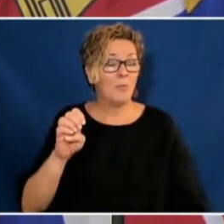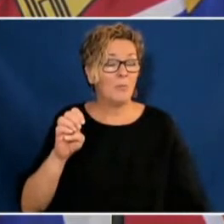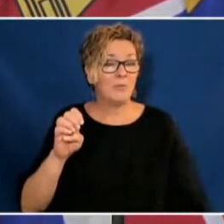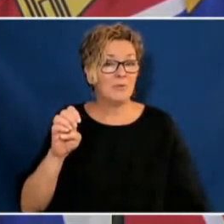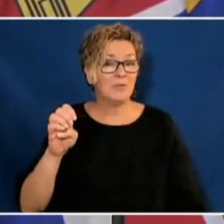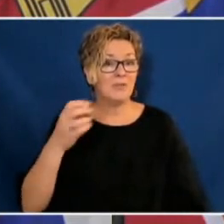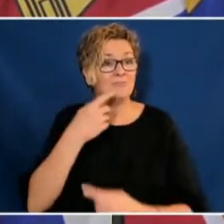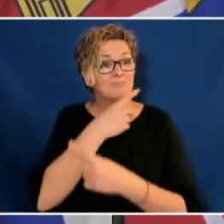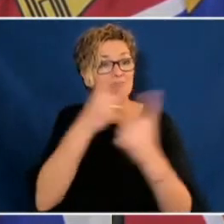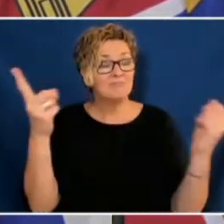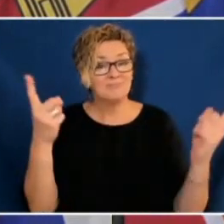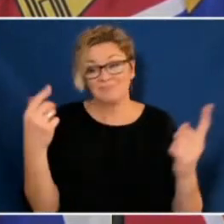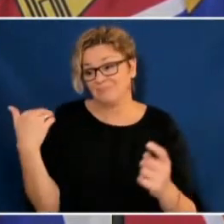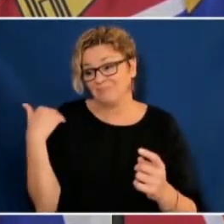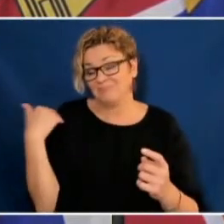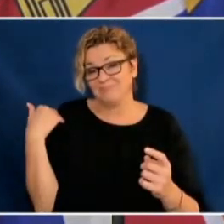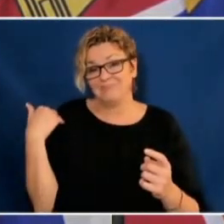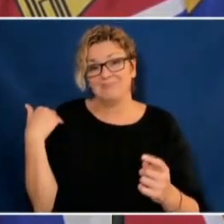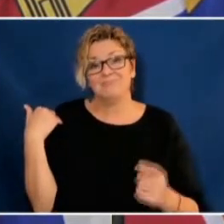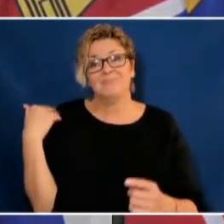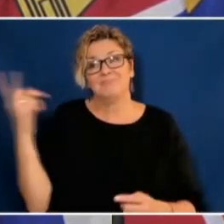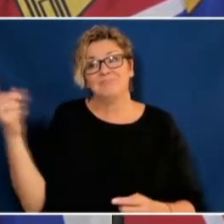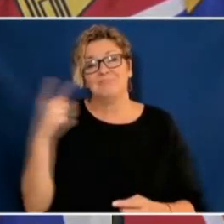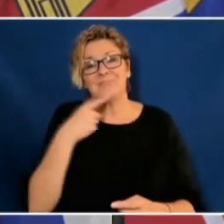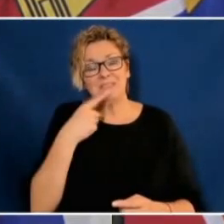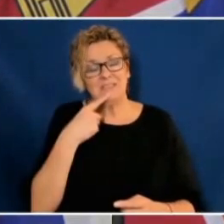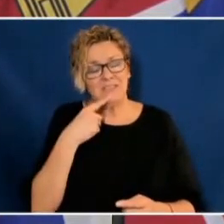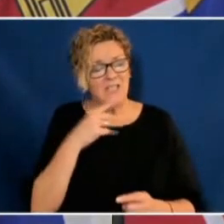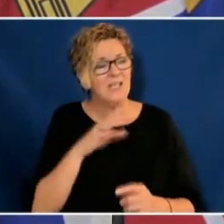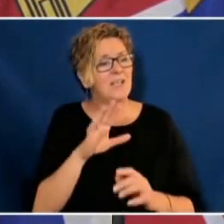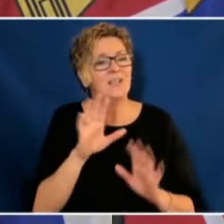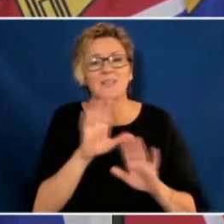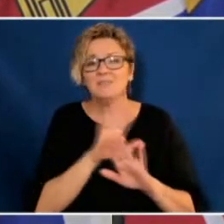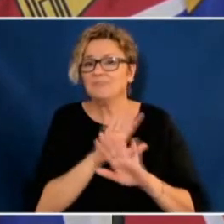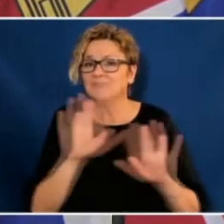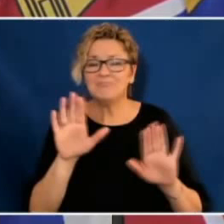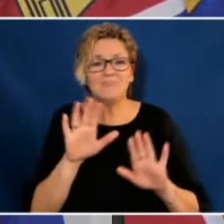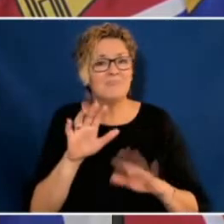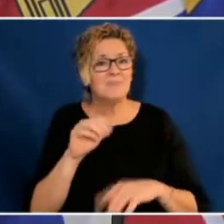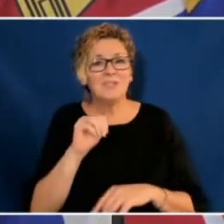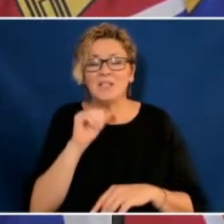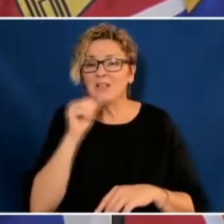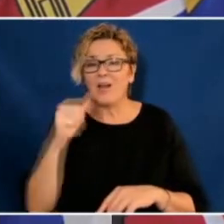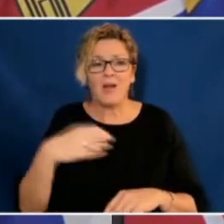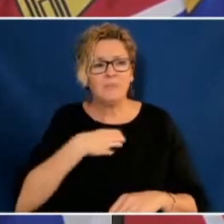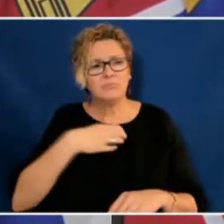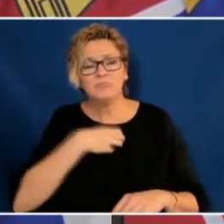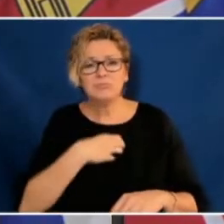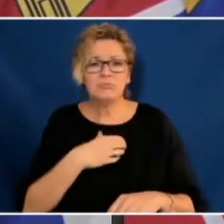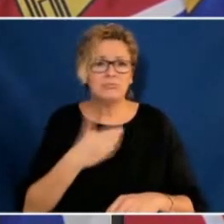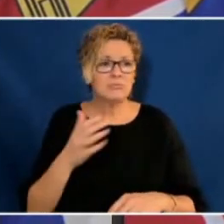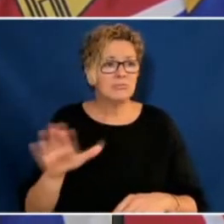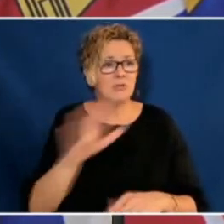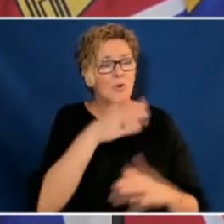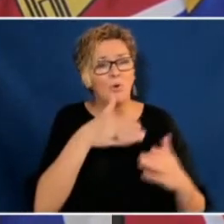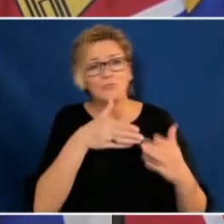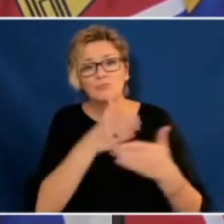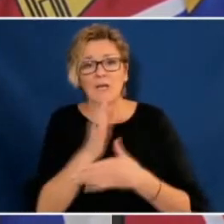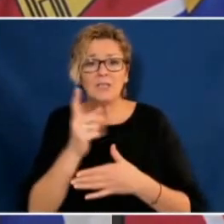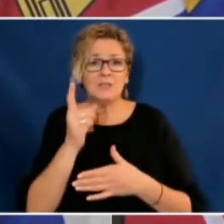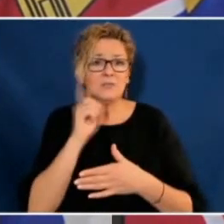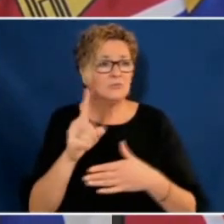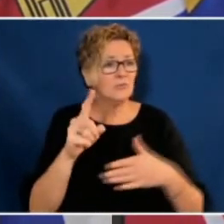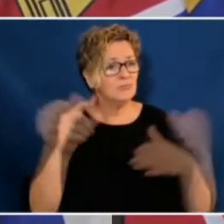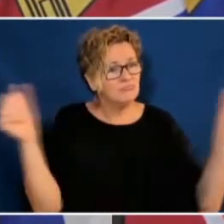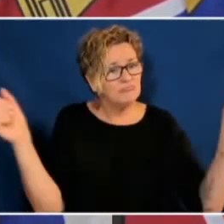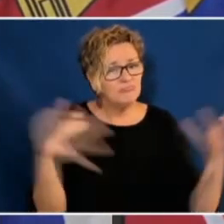We have time for one more question. For everyone listening today, Dr. Henry and Minister Dix will release a statement this afternoon with the latest information on cases,